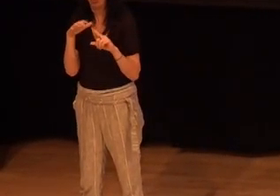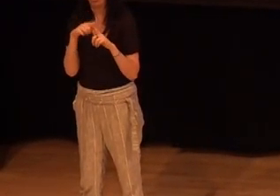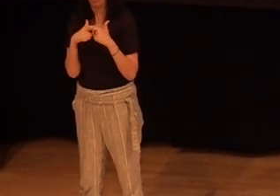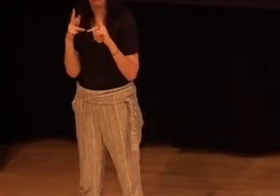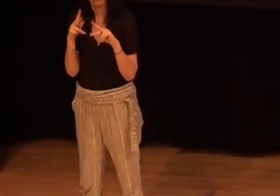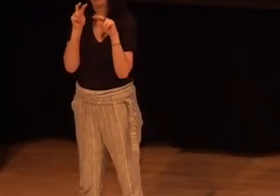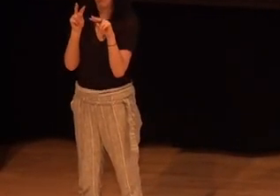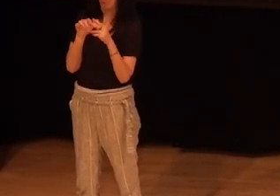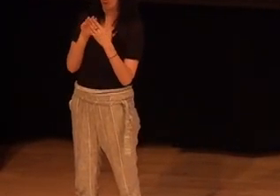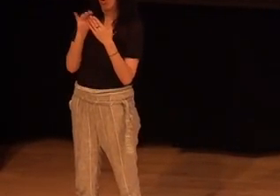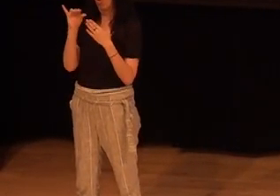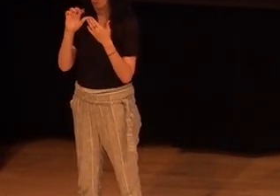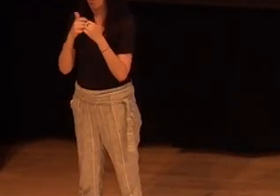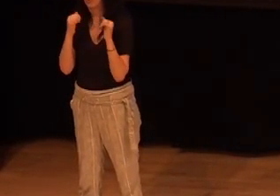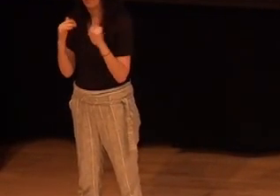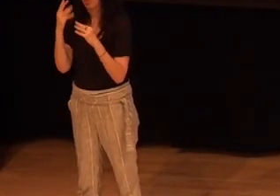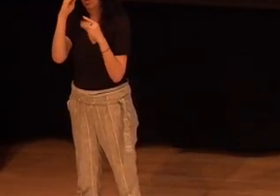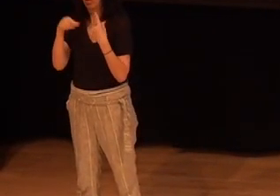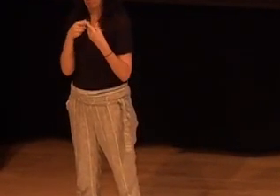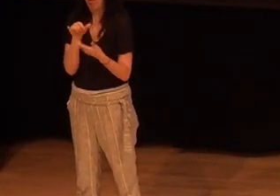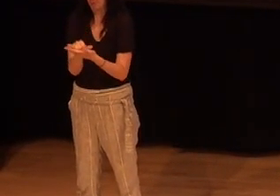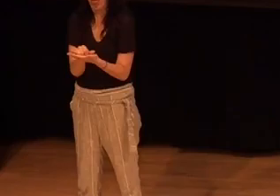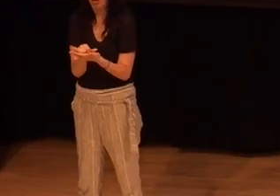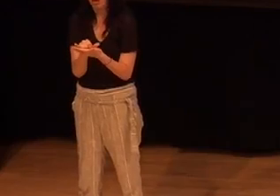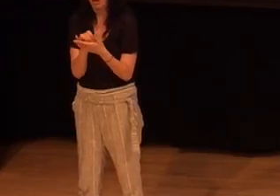how individuals think about these things.